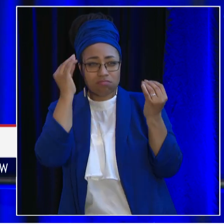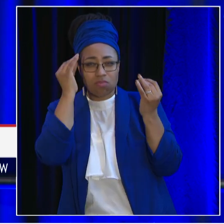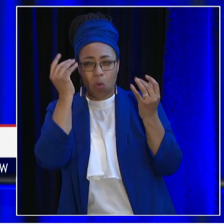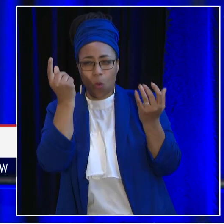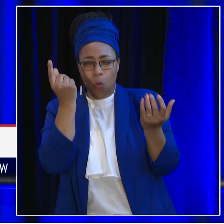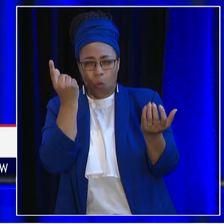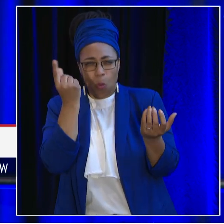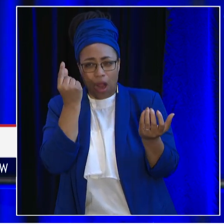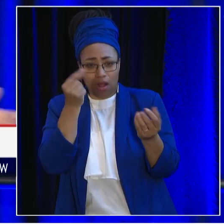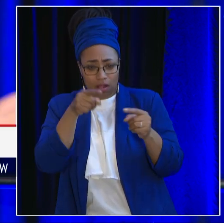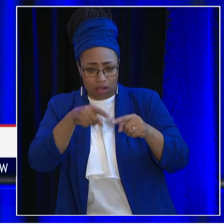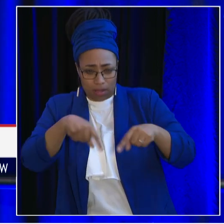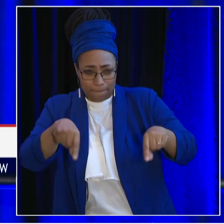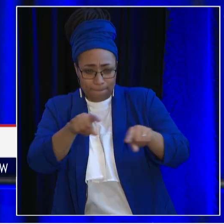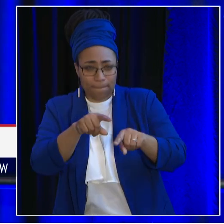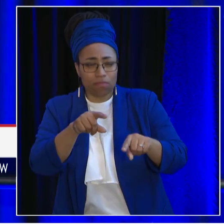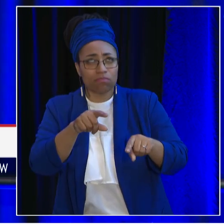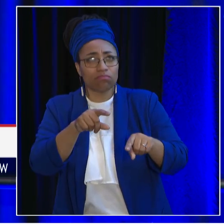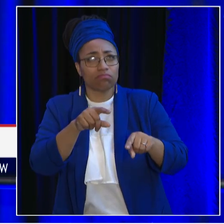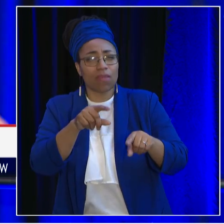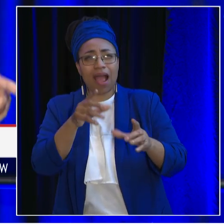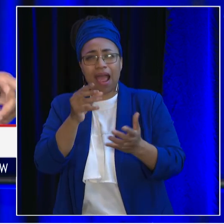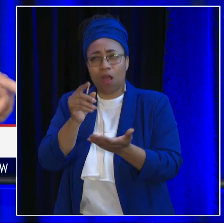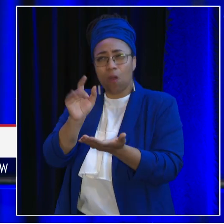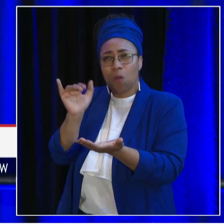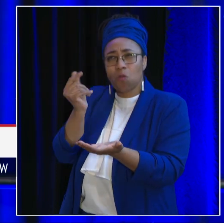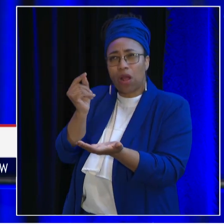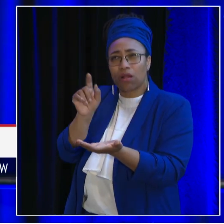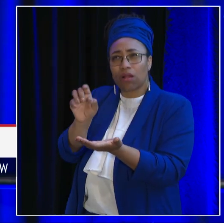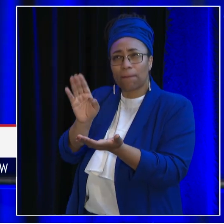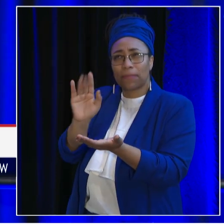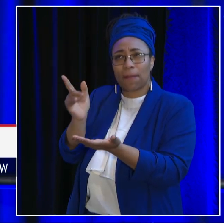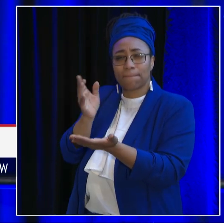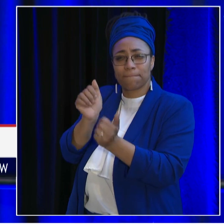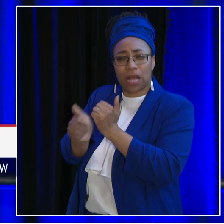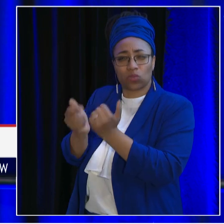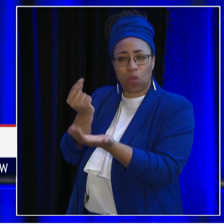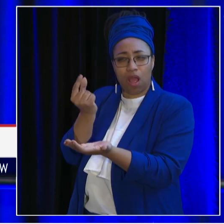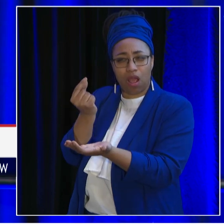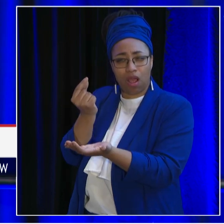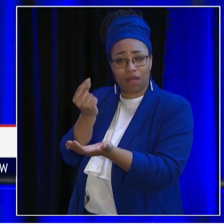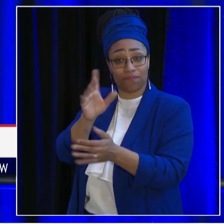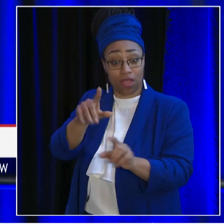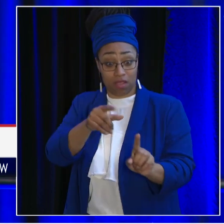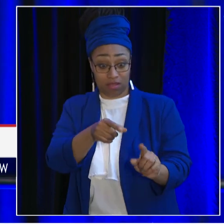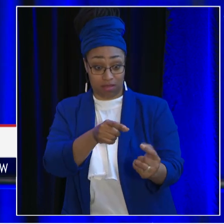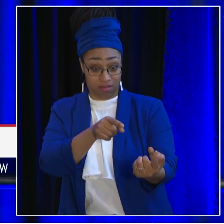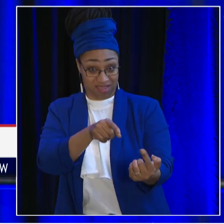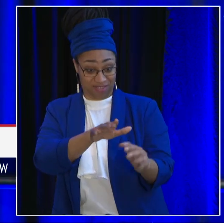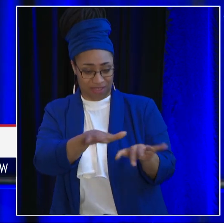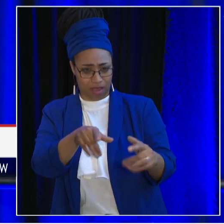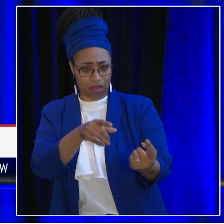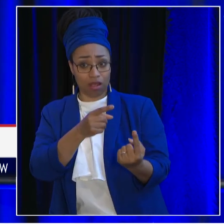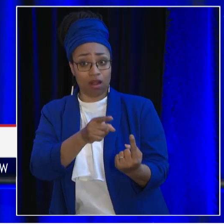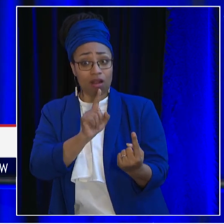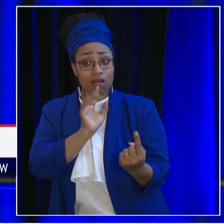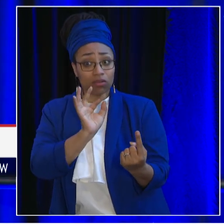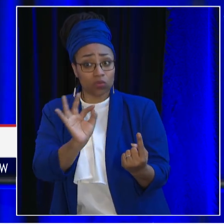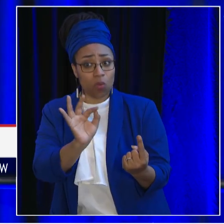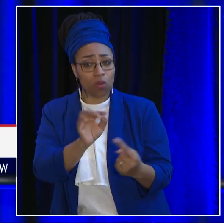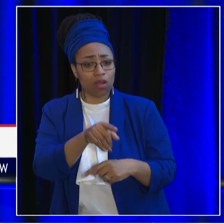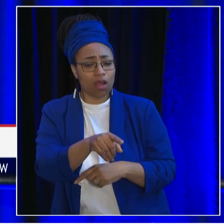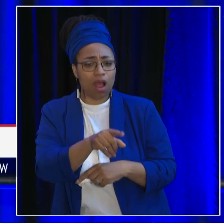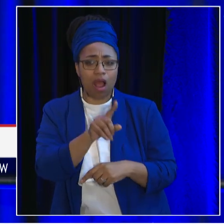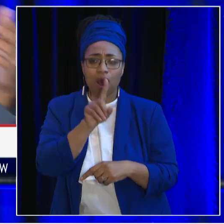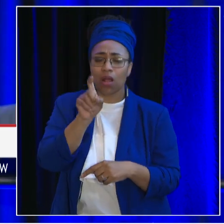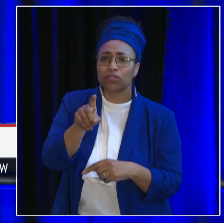pass. And they come up, and I ask a 9-year-old girl, I say, what bill would you pass? What bill would you propose? And I'm ready. I'm like